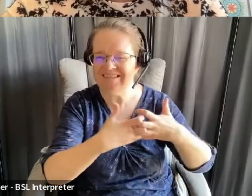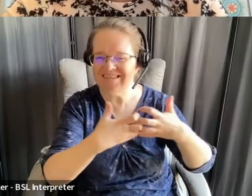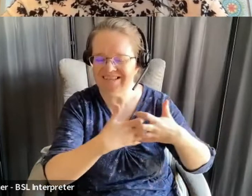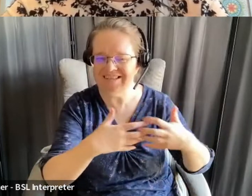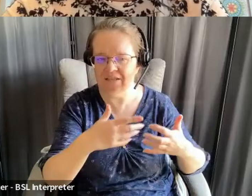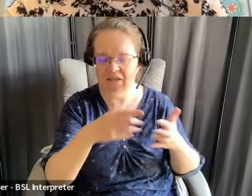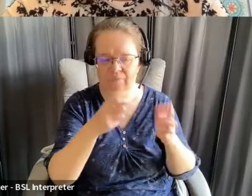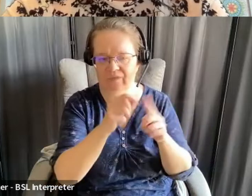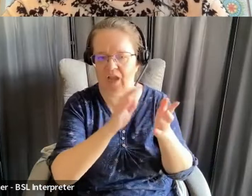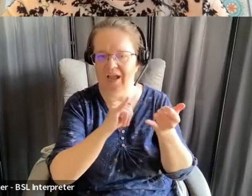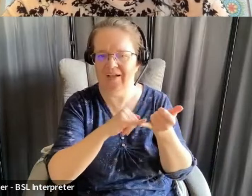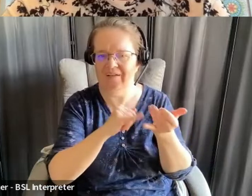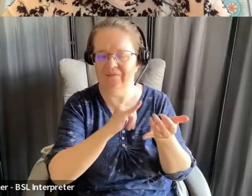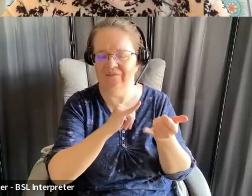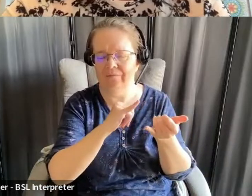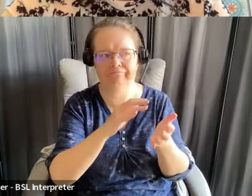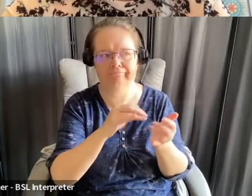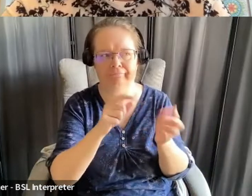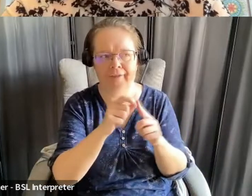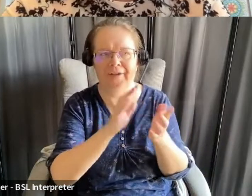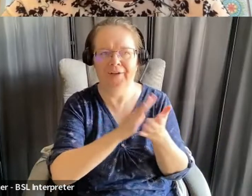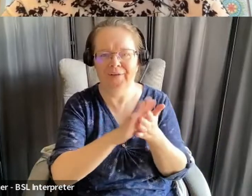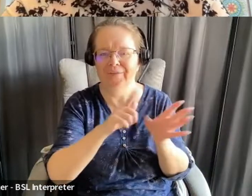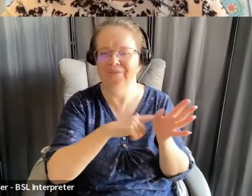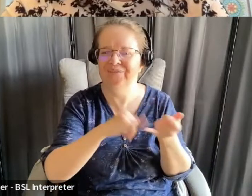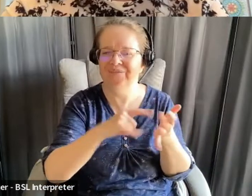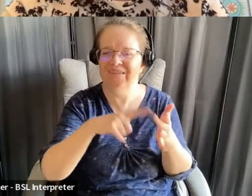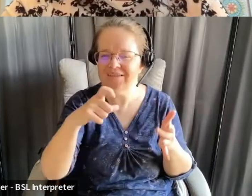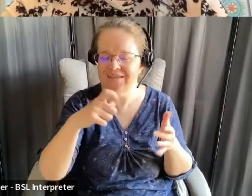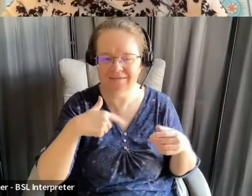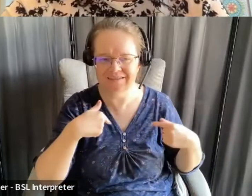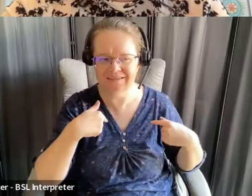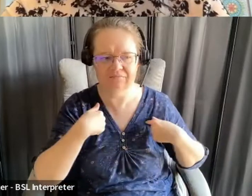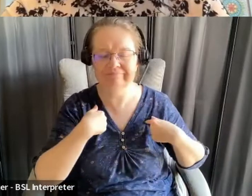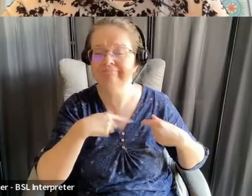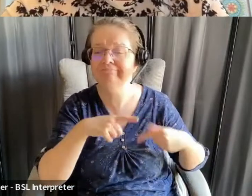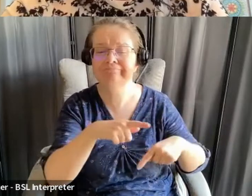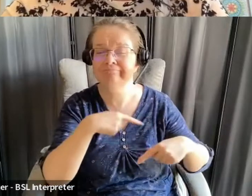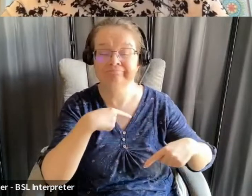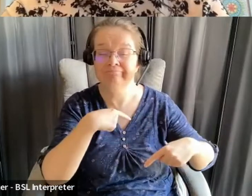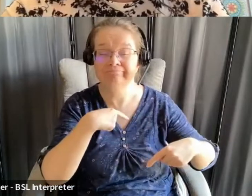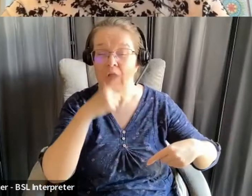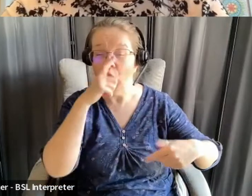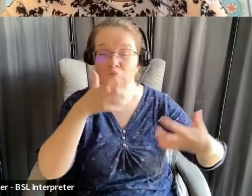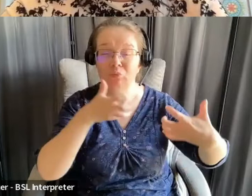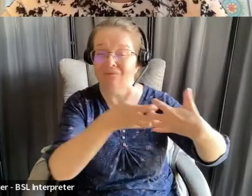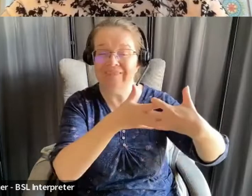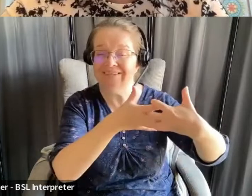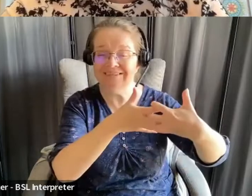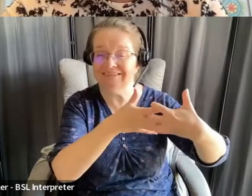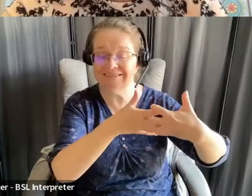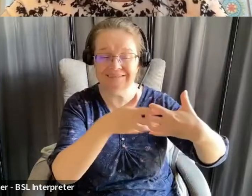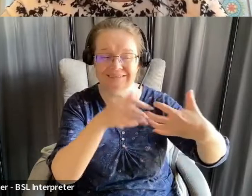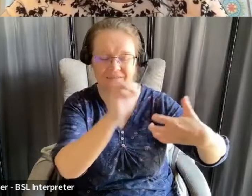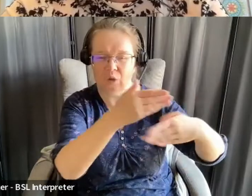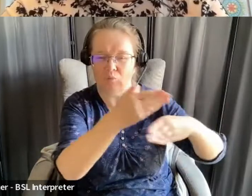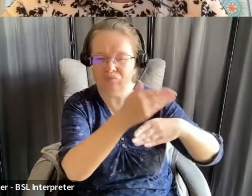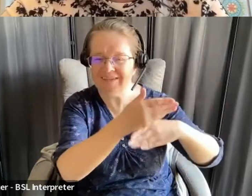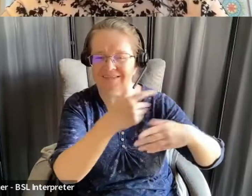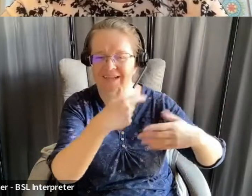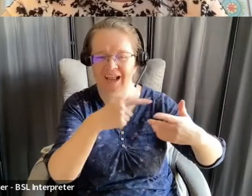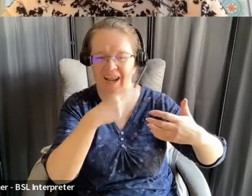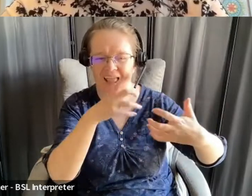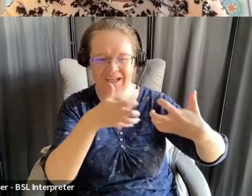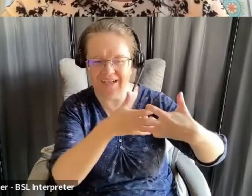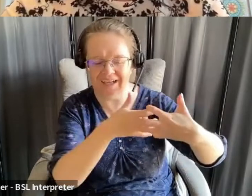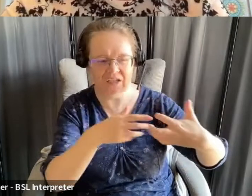for the very simple reason that I just couldn't cope with the practical realities of academia. And I also couldn't